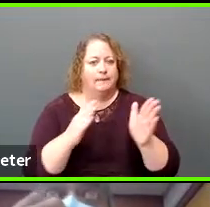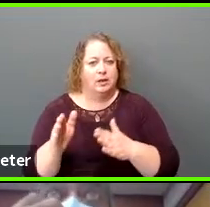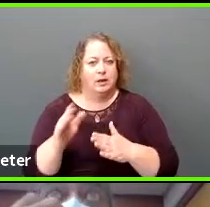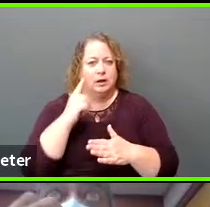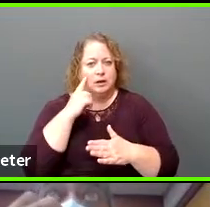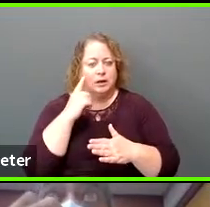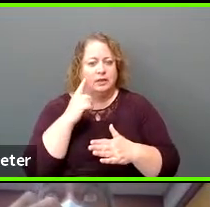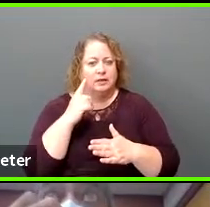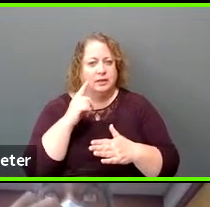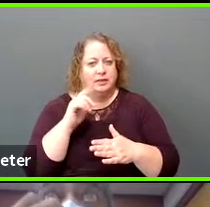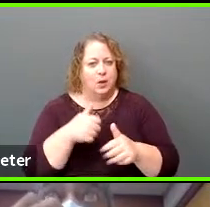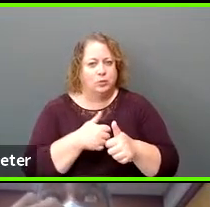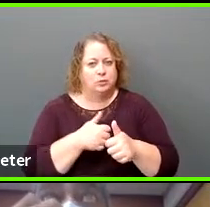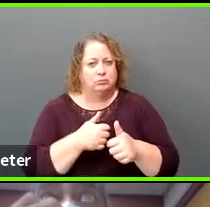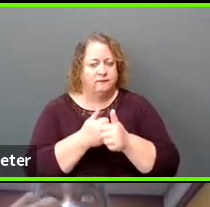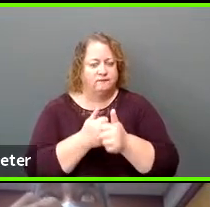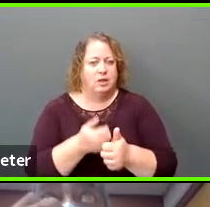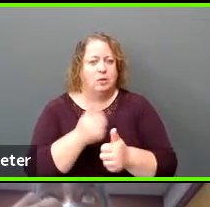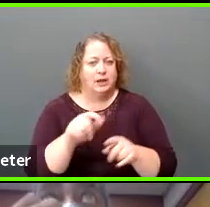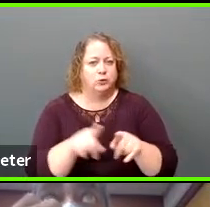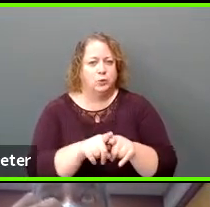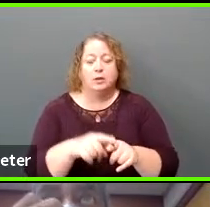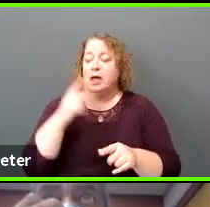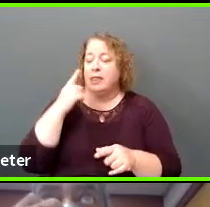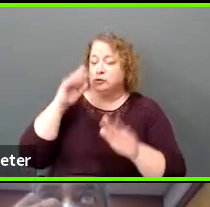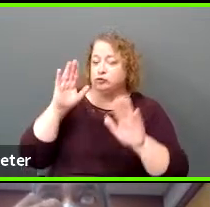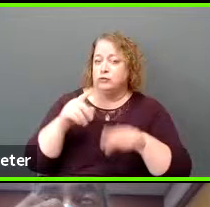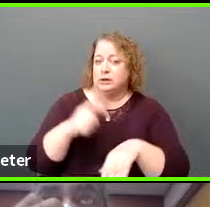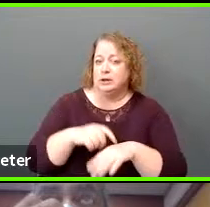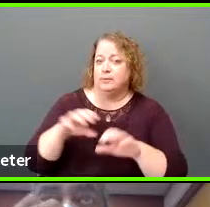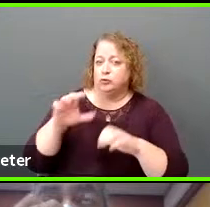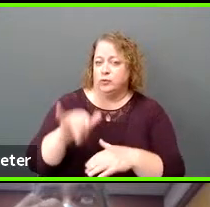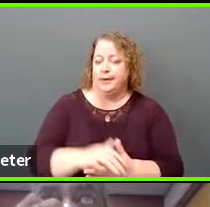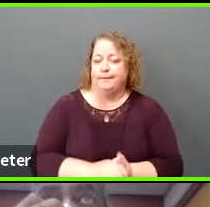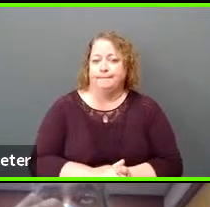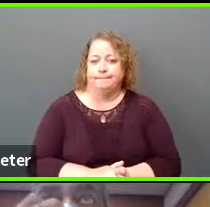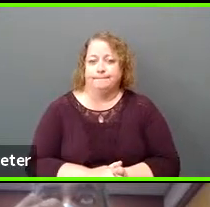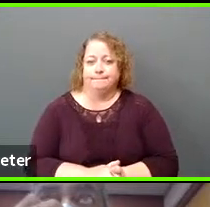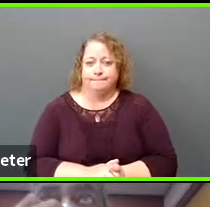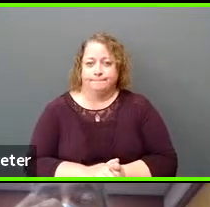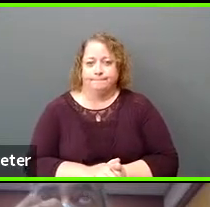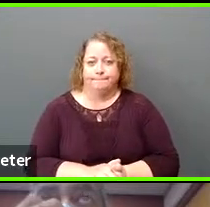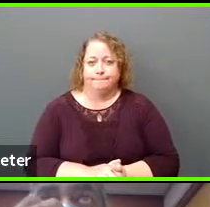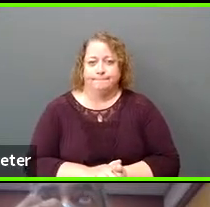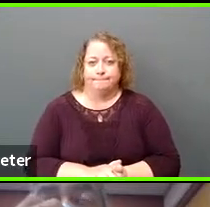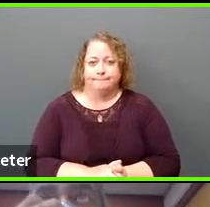believe that that would fall in line as well. I think it'd be a great time to do it.